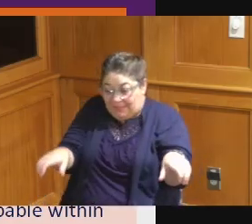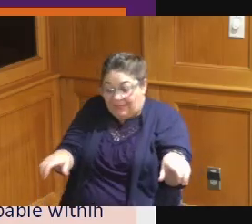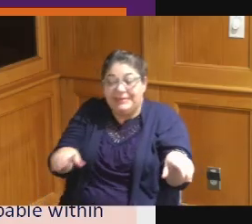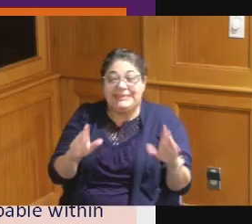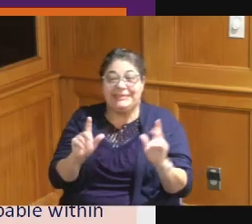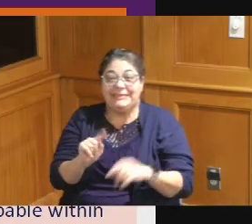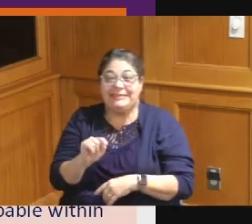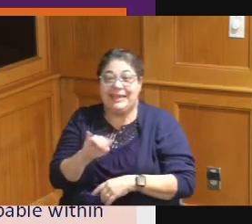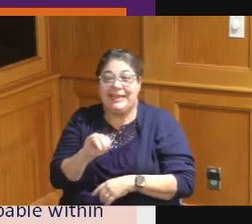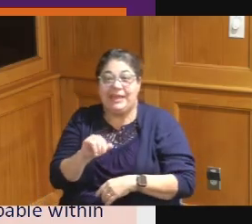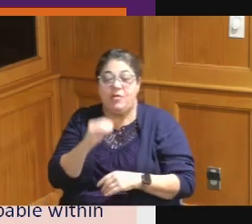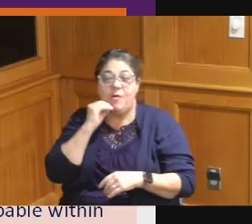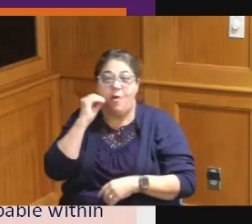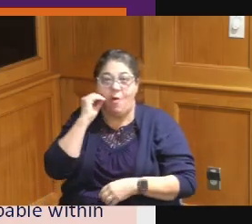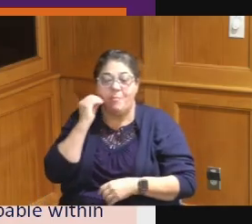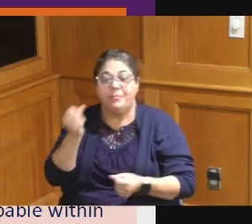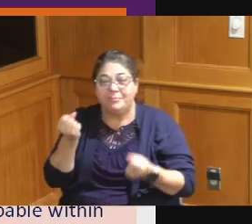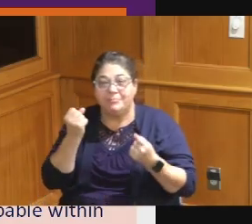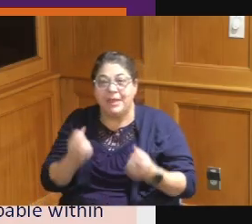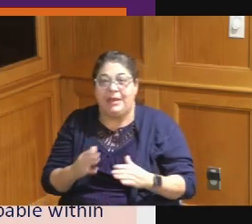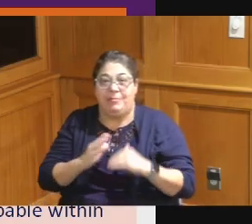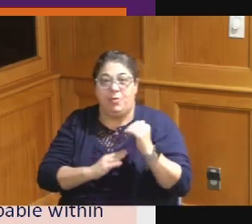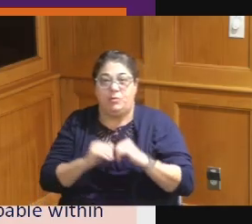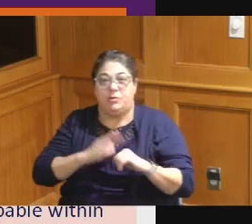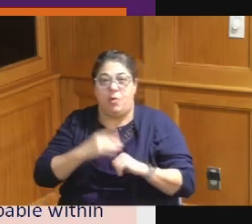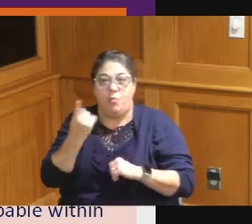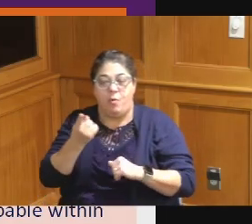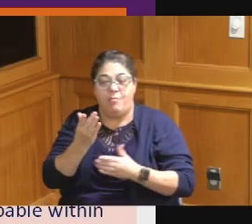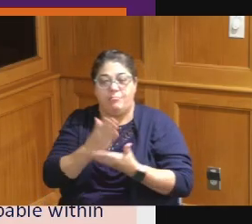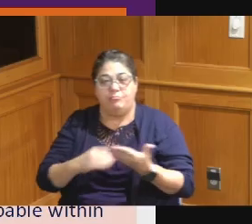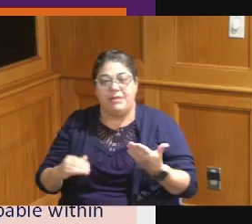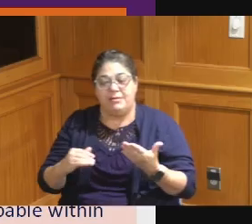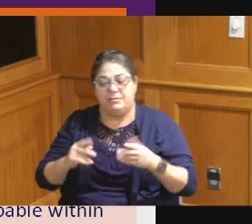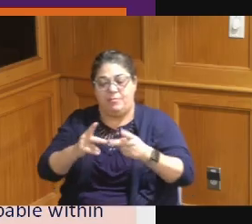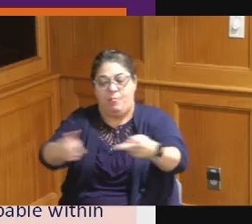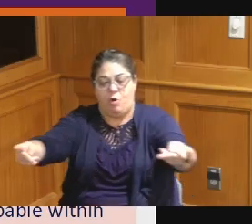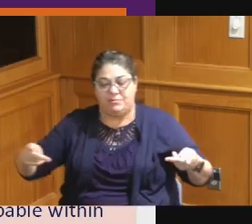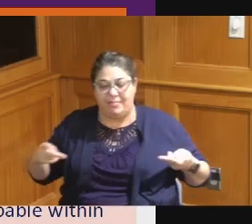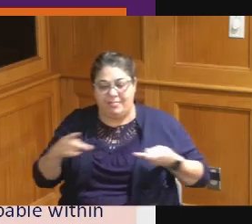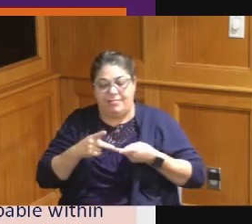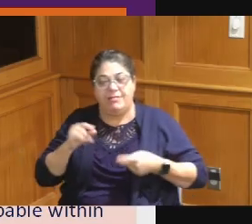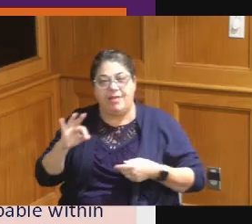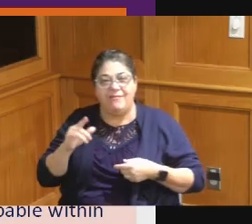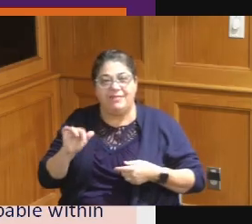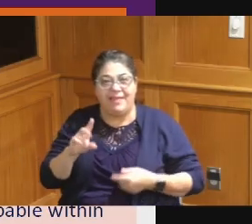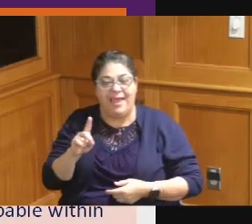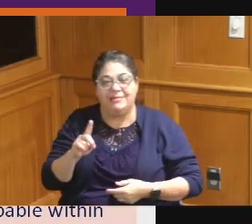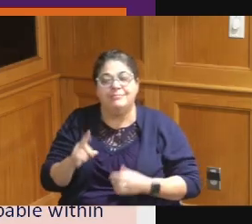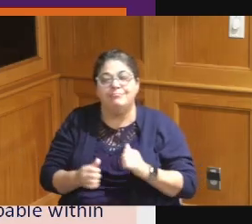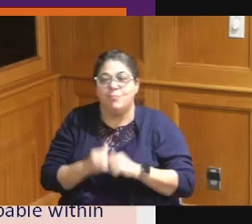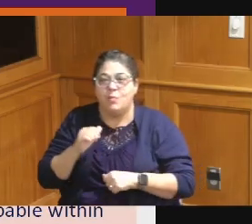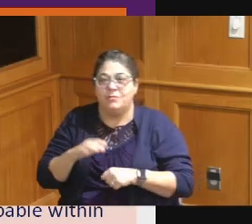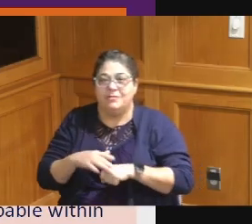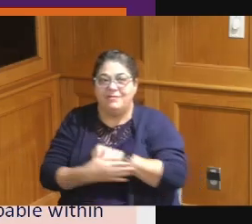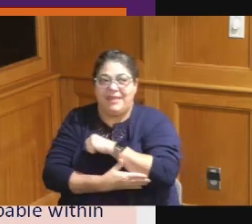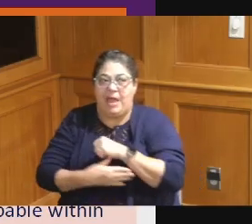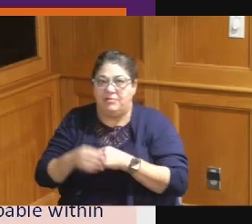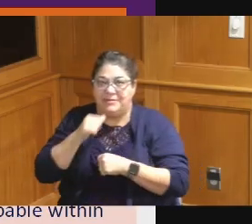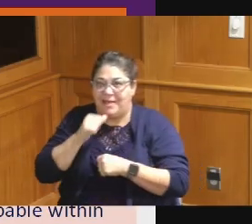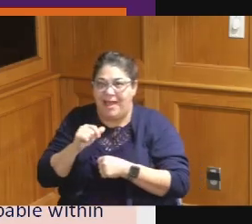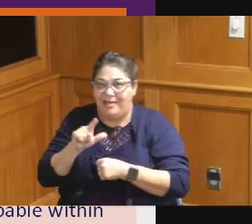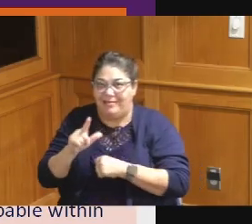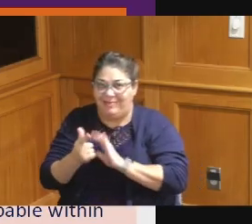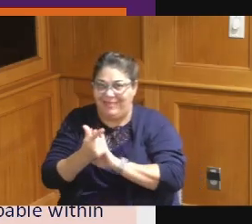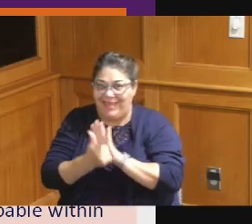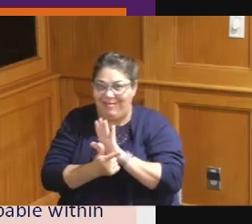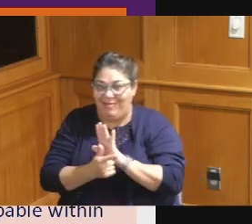multiple buildings on one piece of land. In most of the county, that's not of right legal in the zoning code